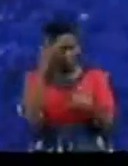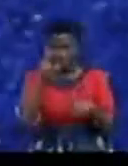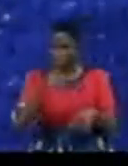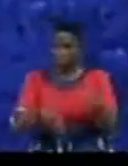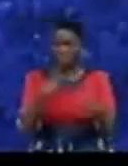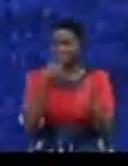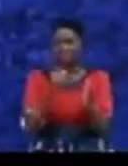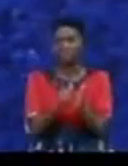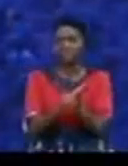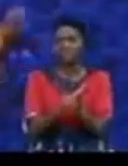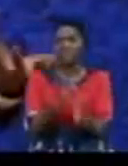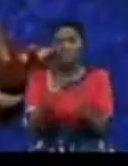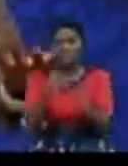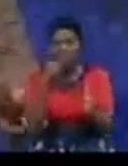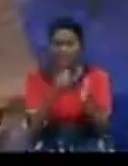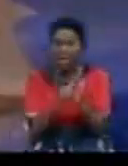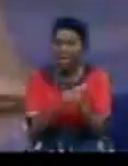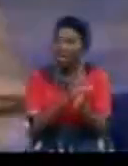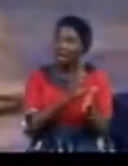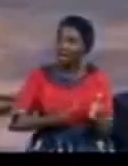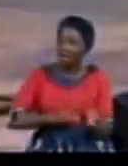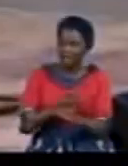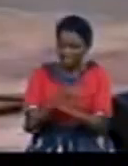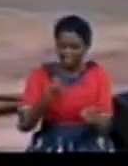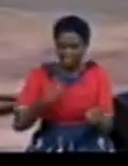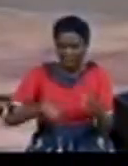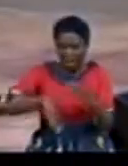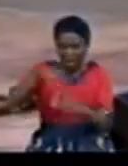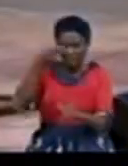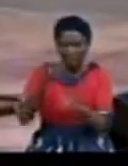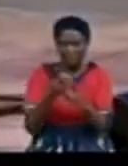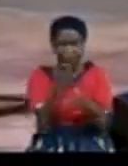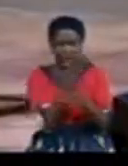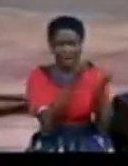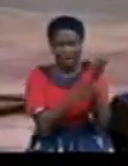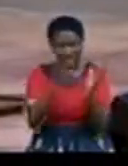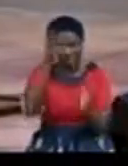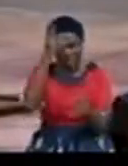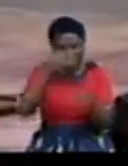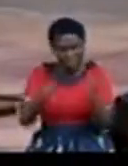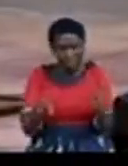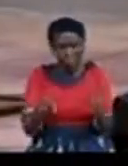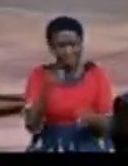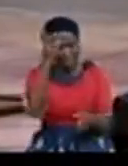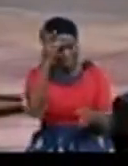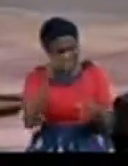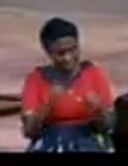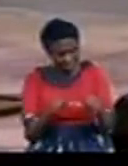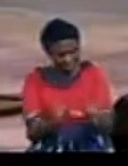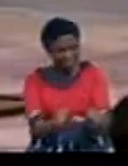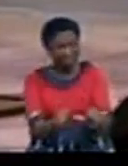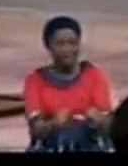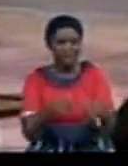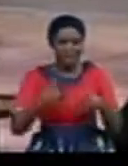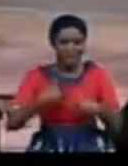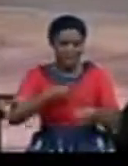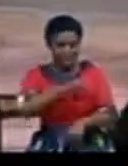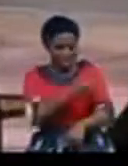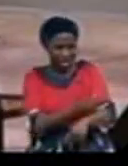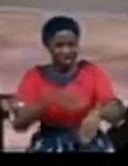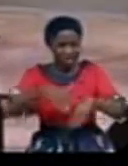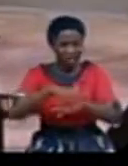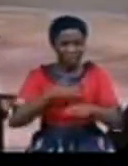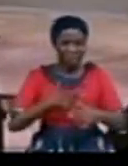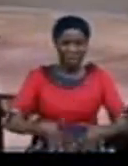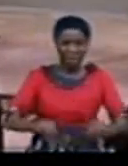me from Satan, but Satan is still having authority over my life." You cannot say that. He